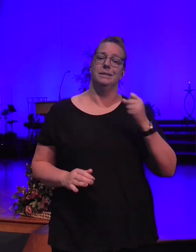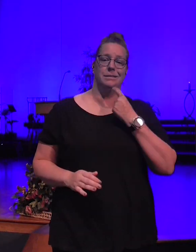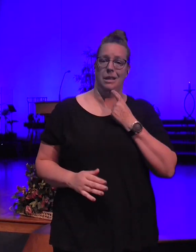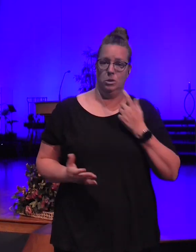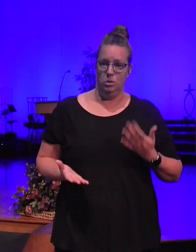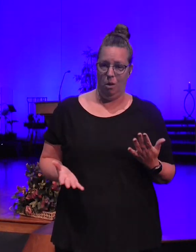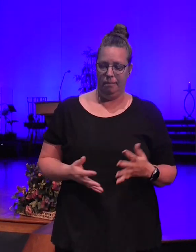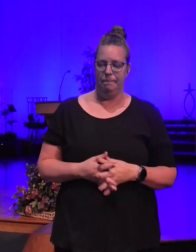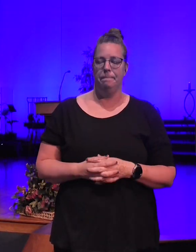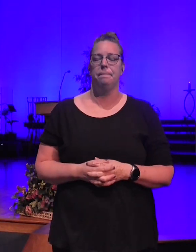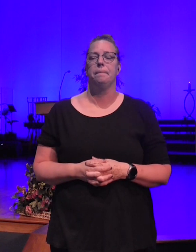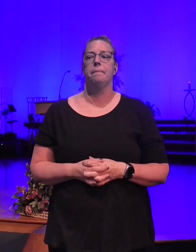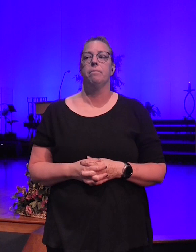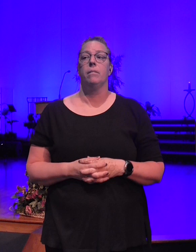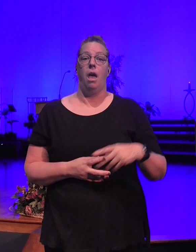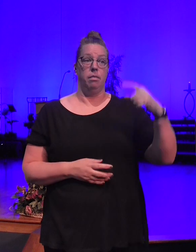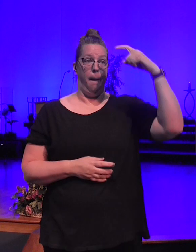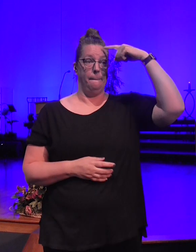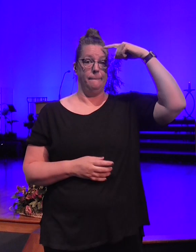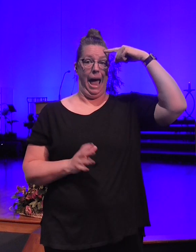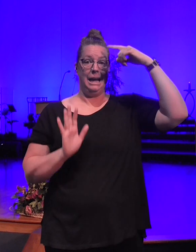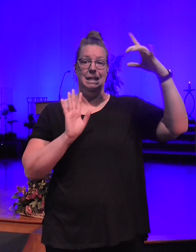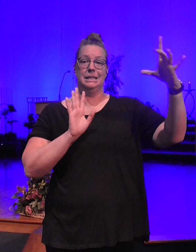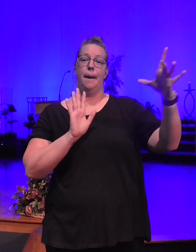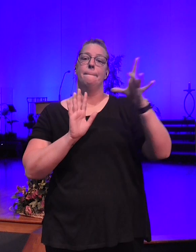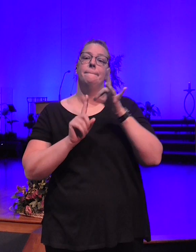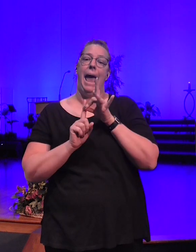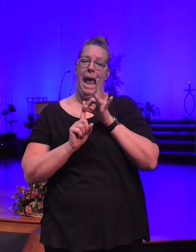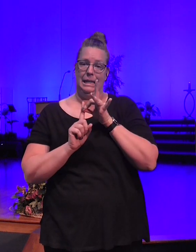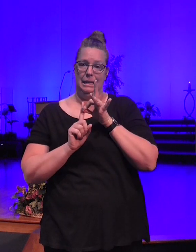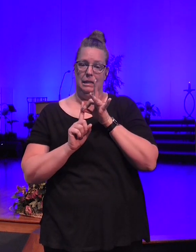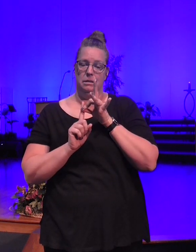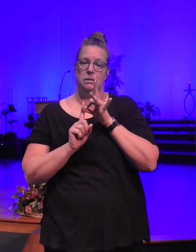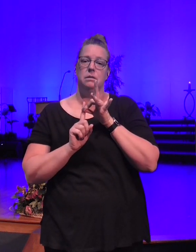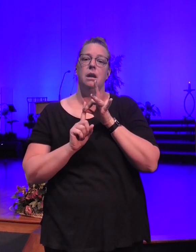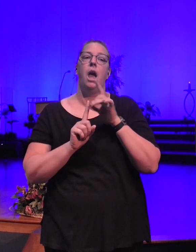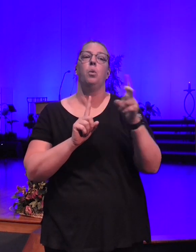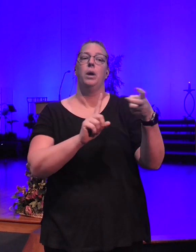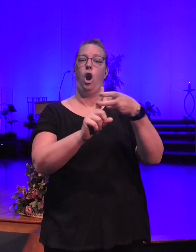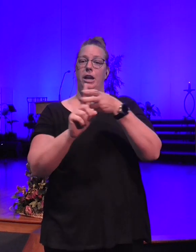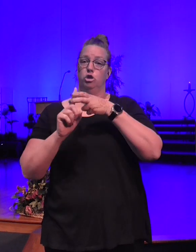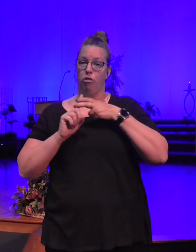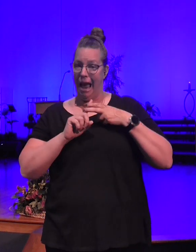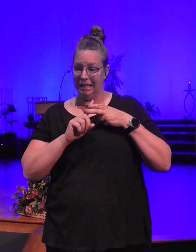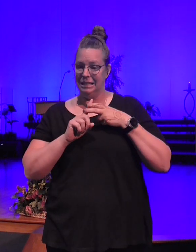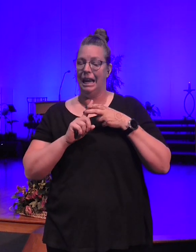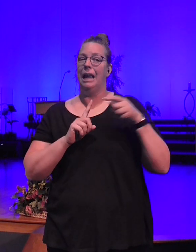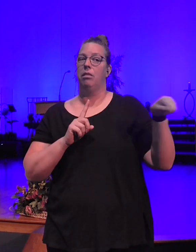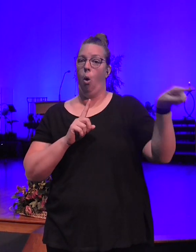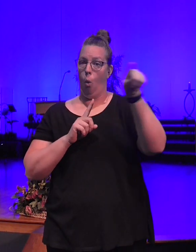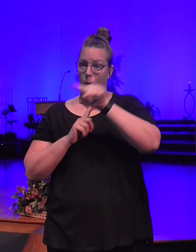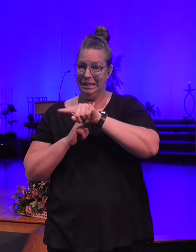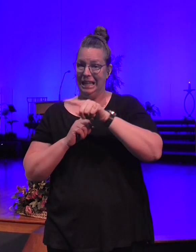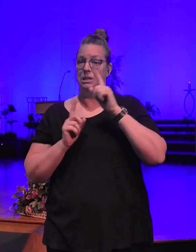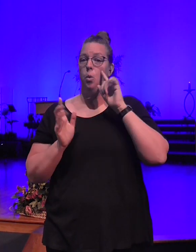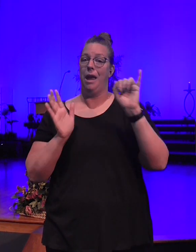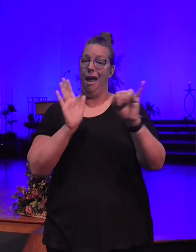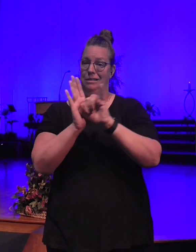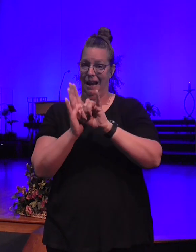about this. The mind is a magnet, and we attract that with which we identify the